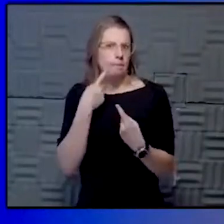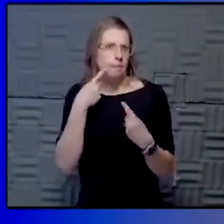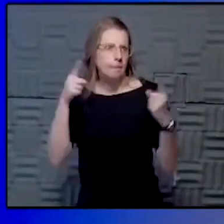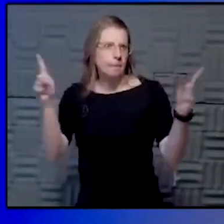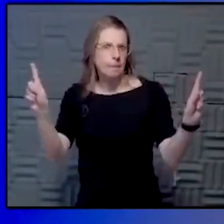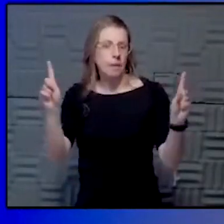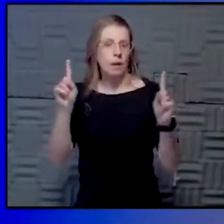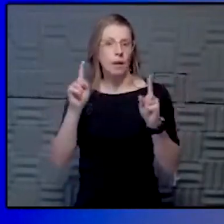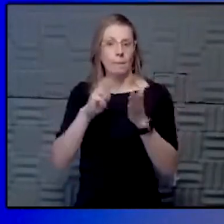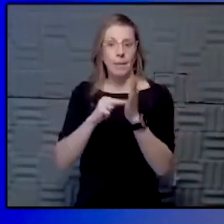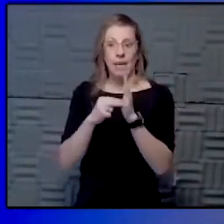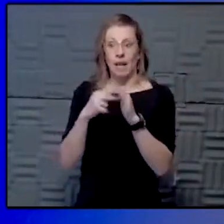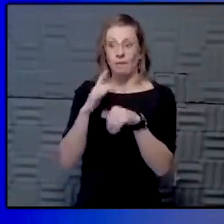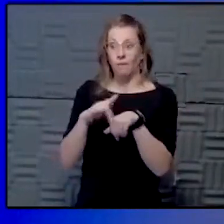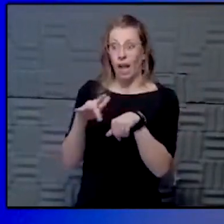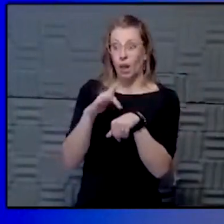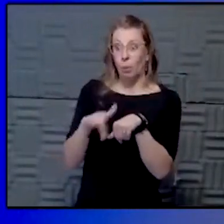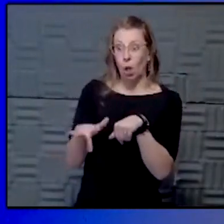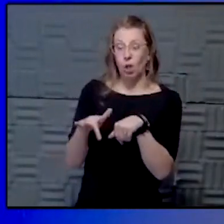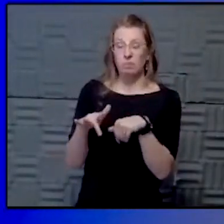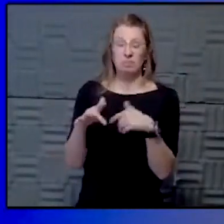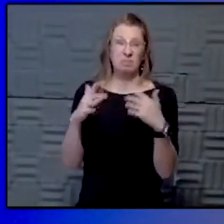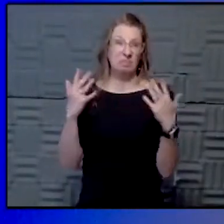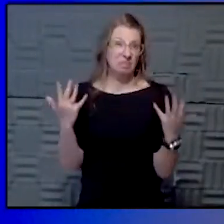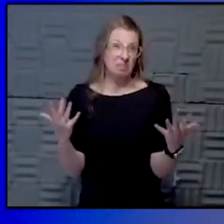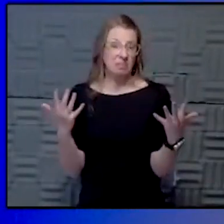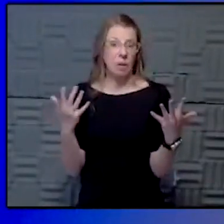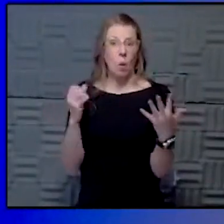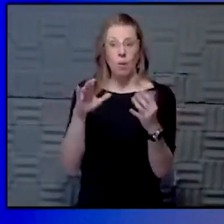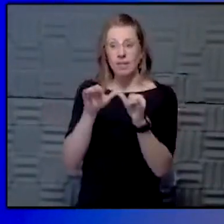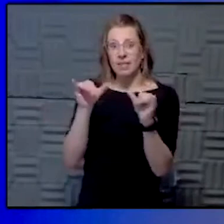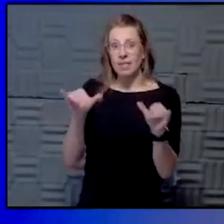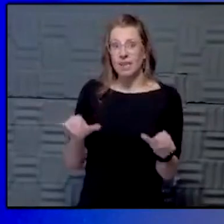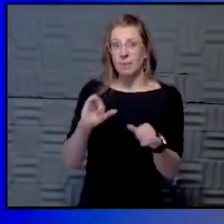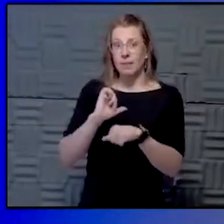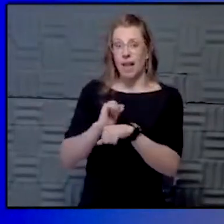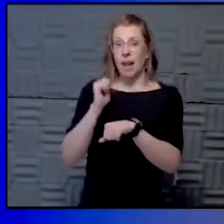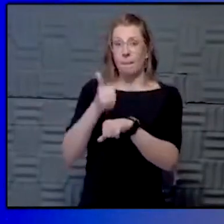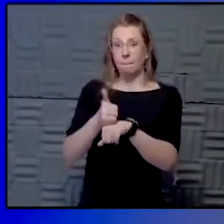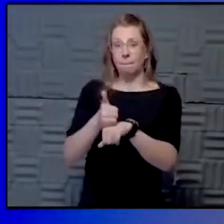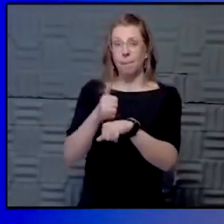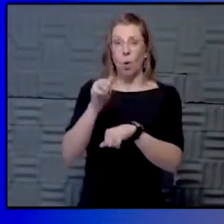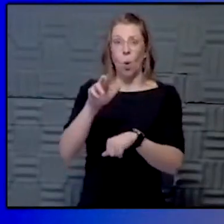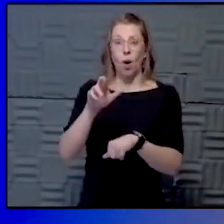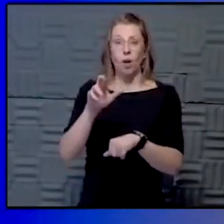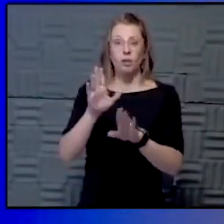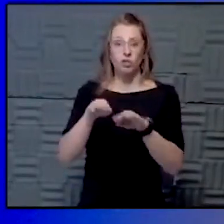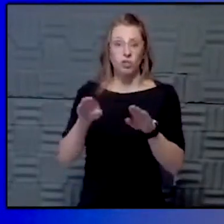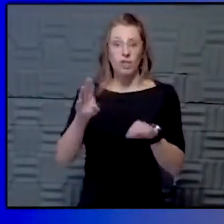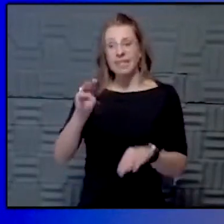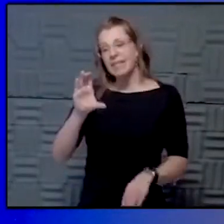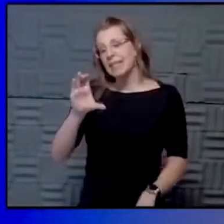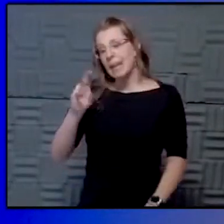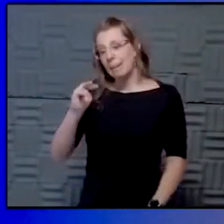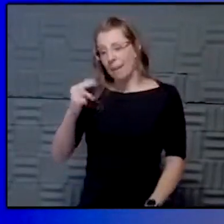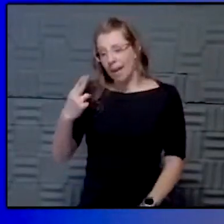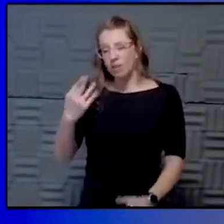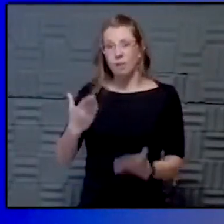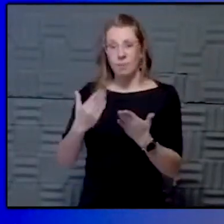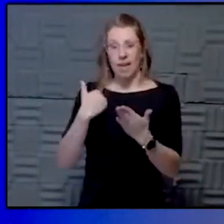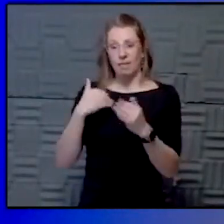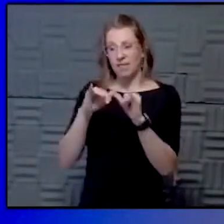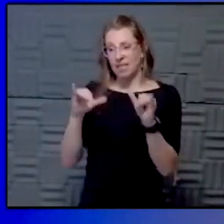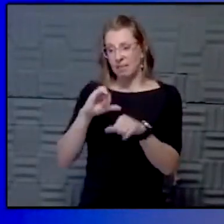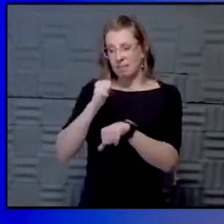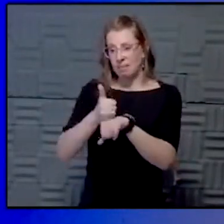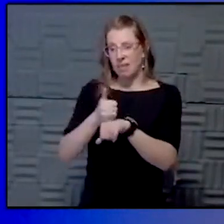but will it be available? Will other places have the system set up? You know, certainly I would think like Children's Mercy or something would, but there are still